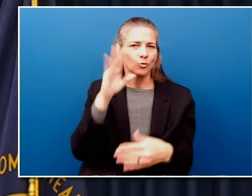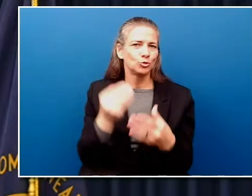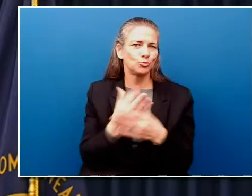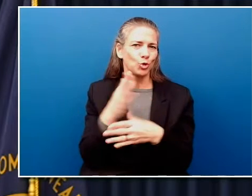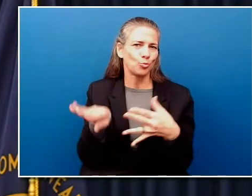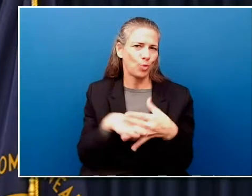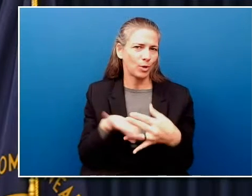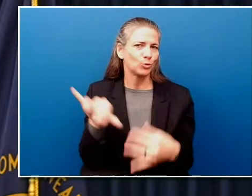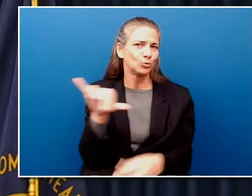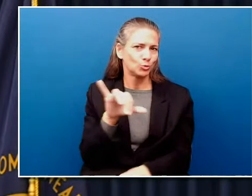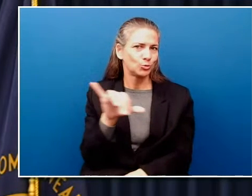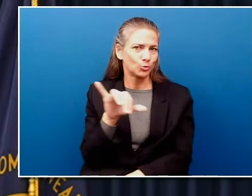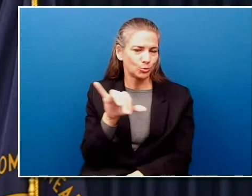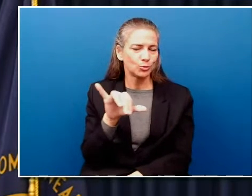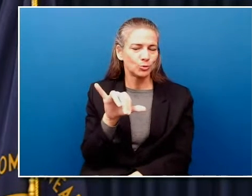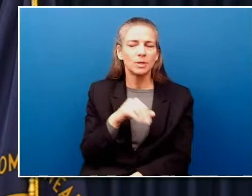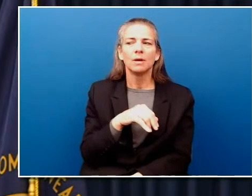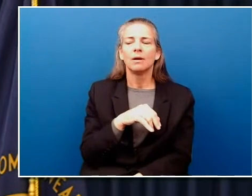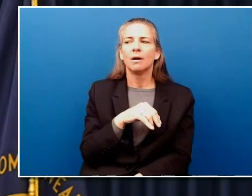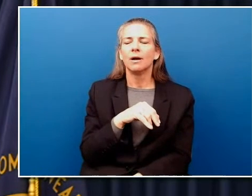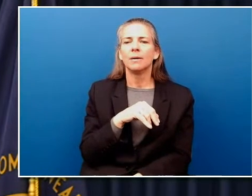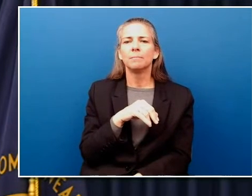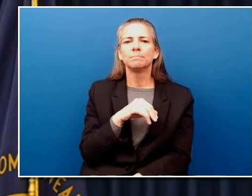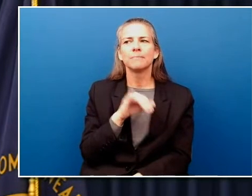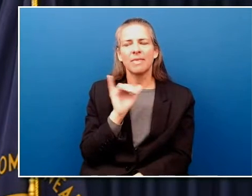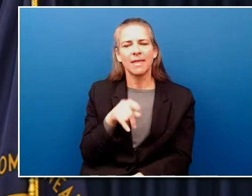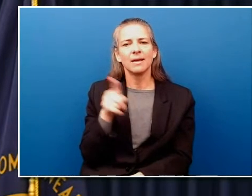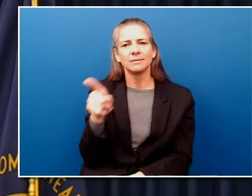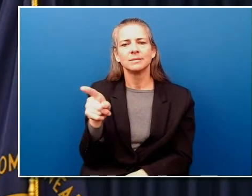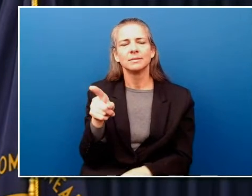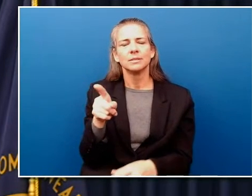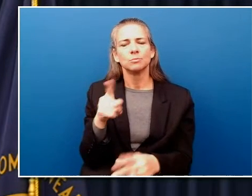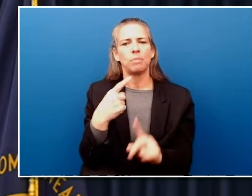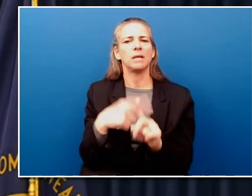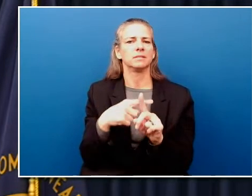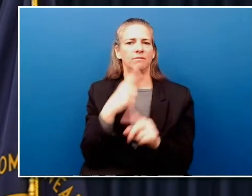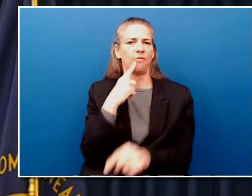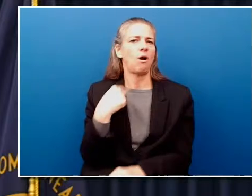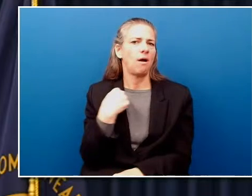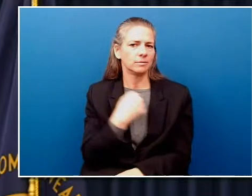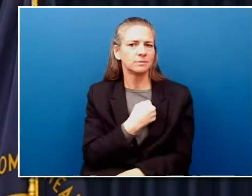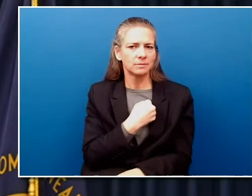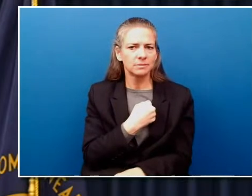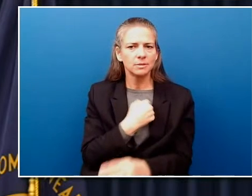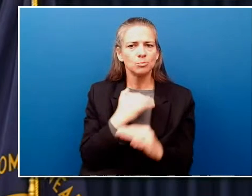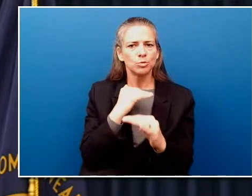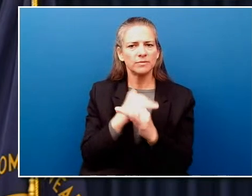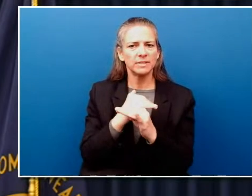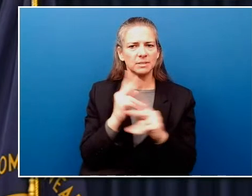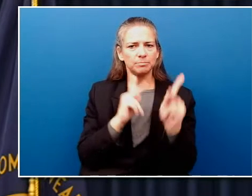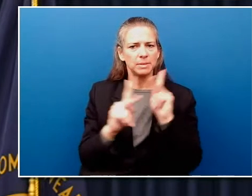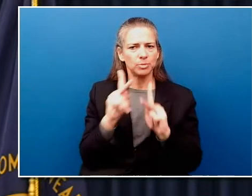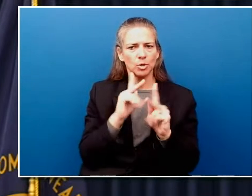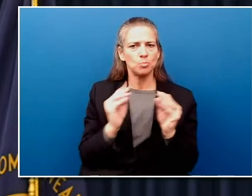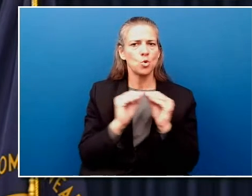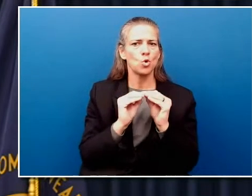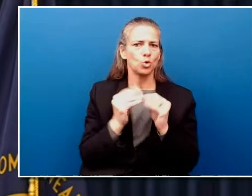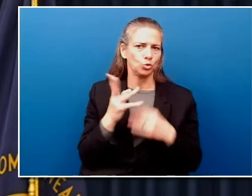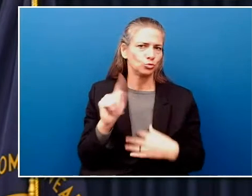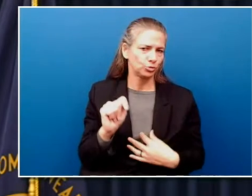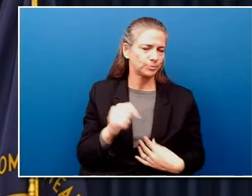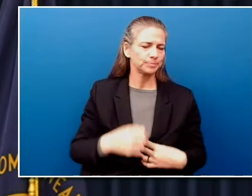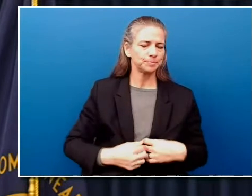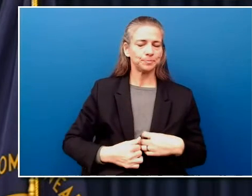up both impacting us in positive ways and preventing more loss of life. As of this morning, the National